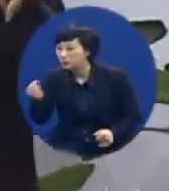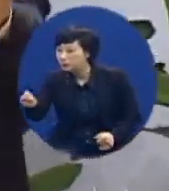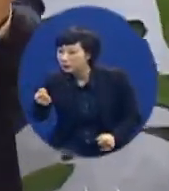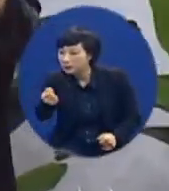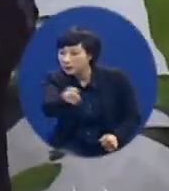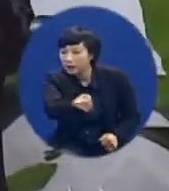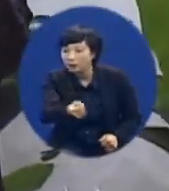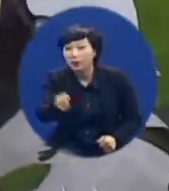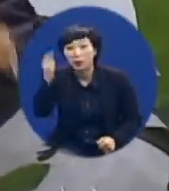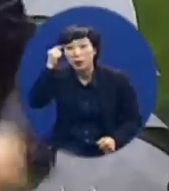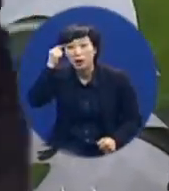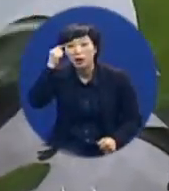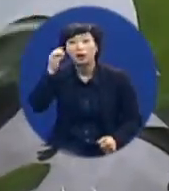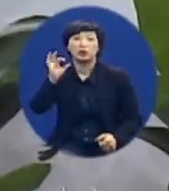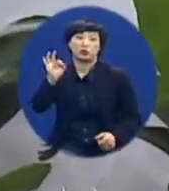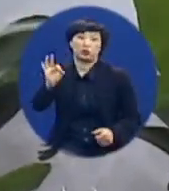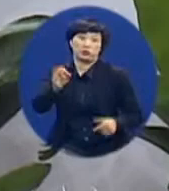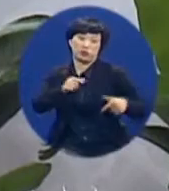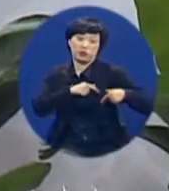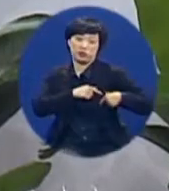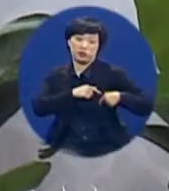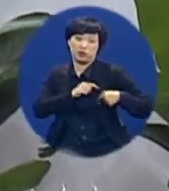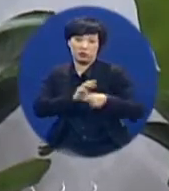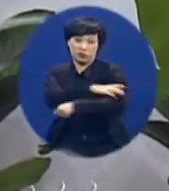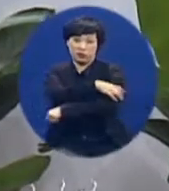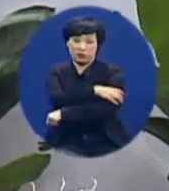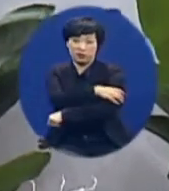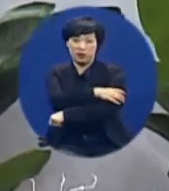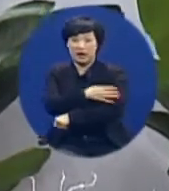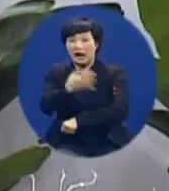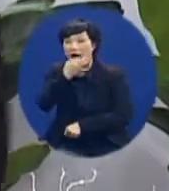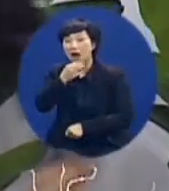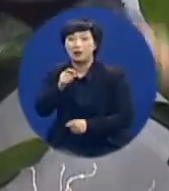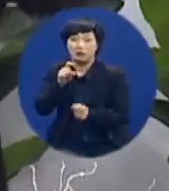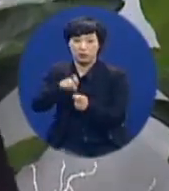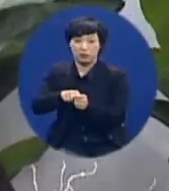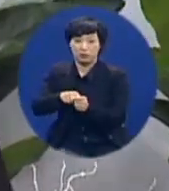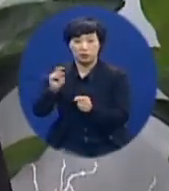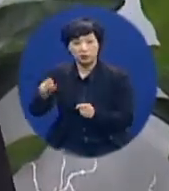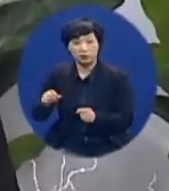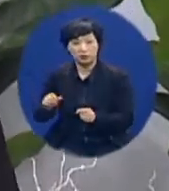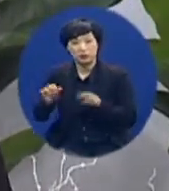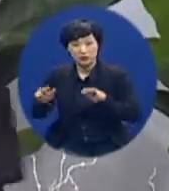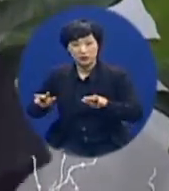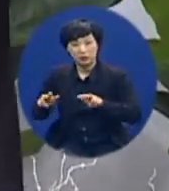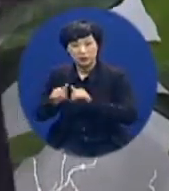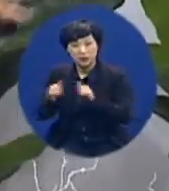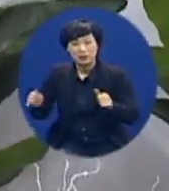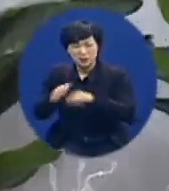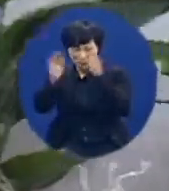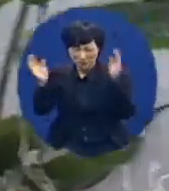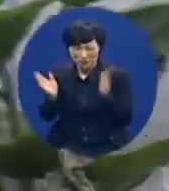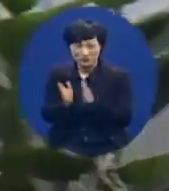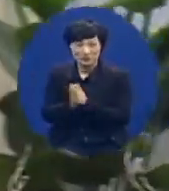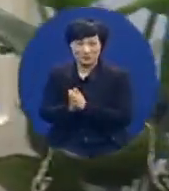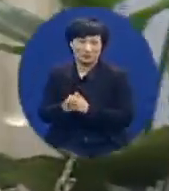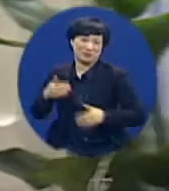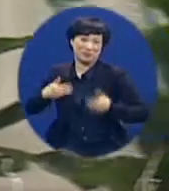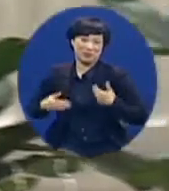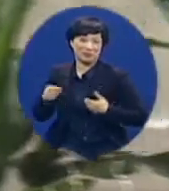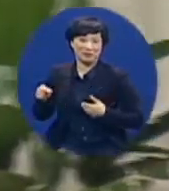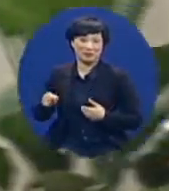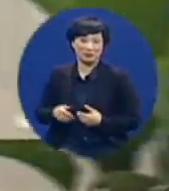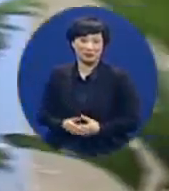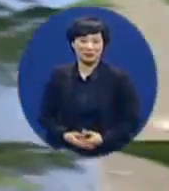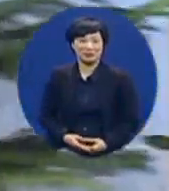going somewhere for money, fame, power, lust, and the desires of the sinful